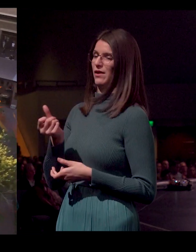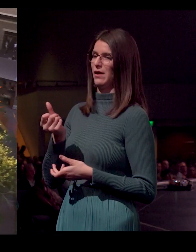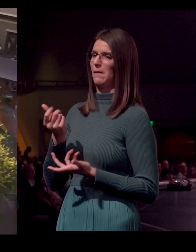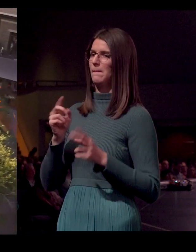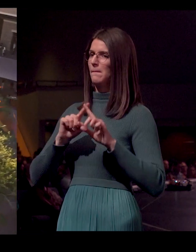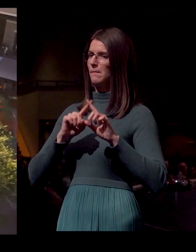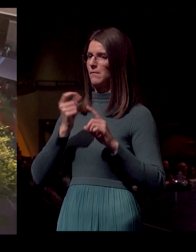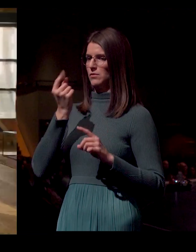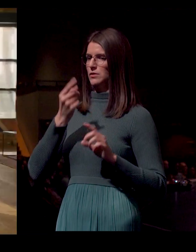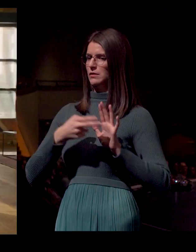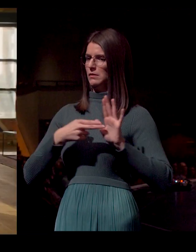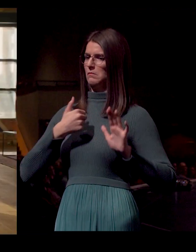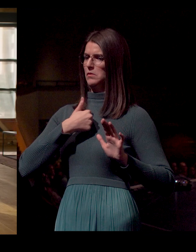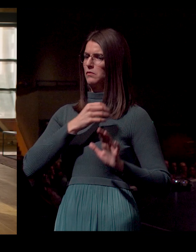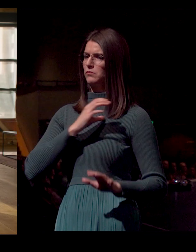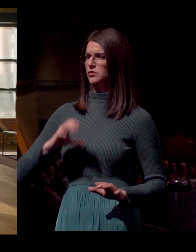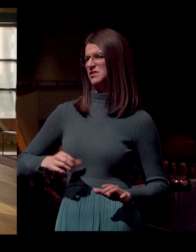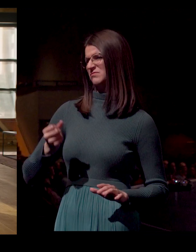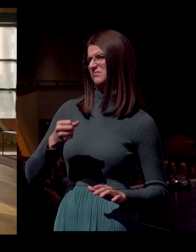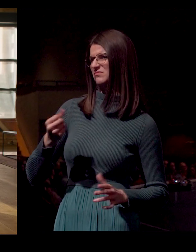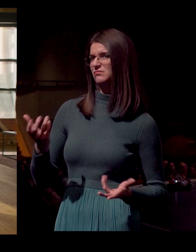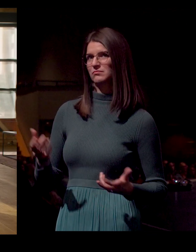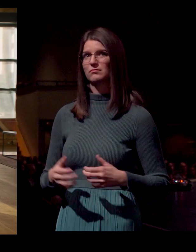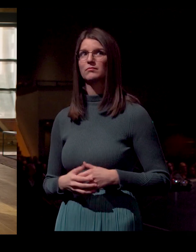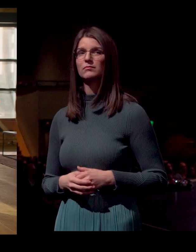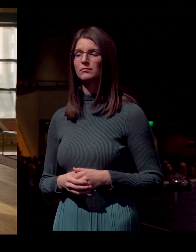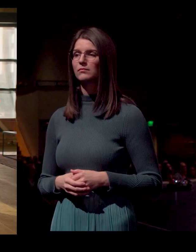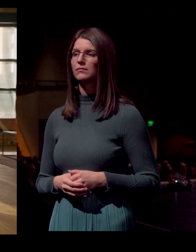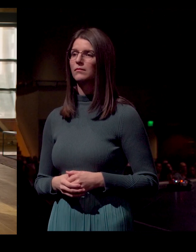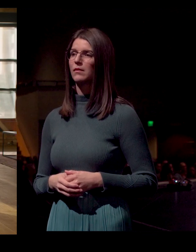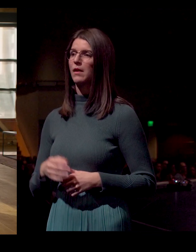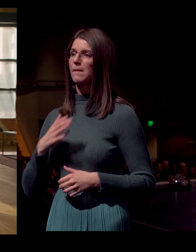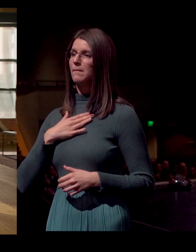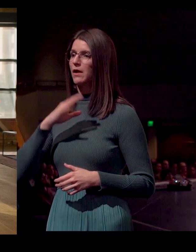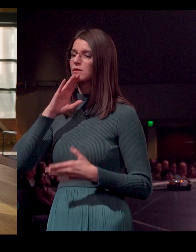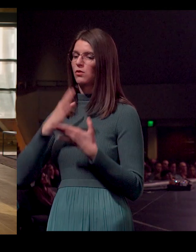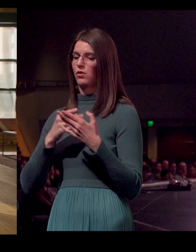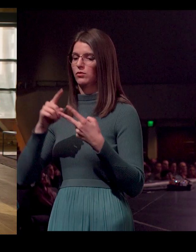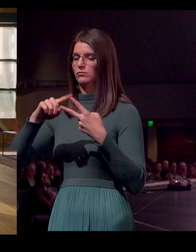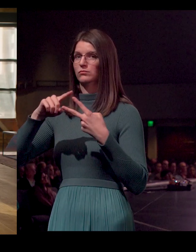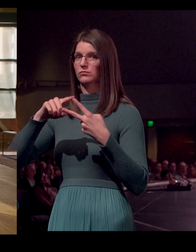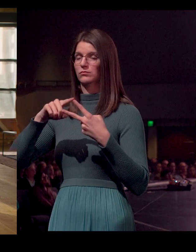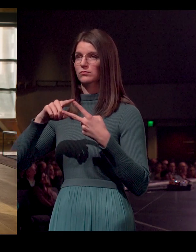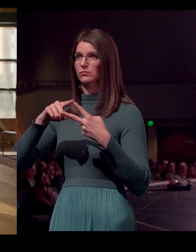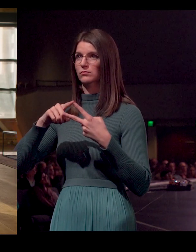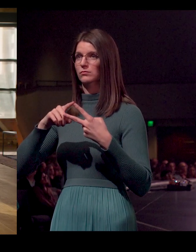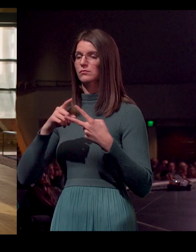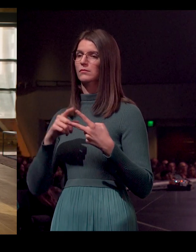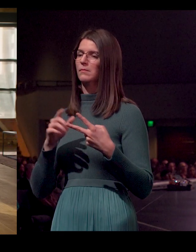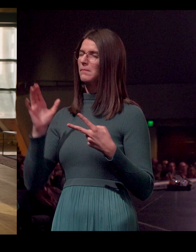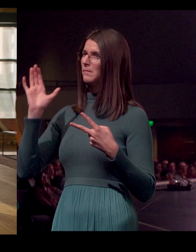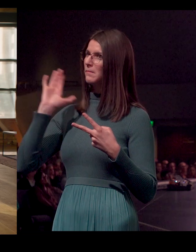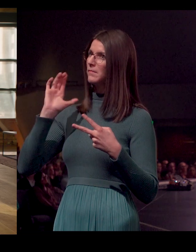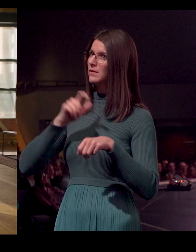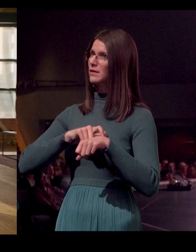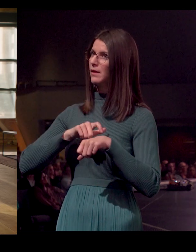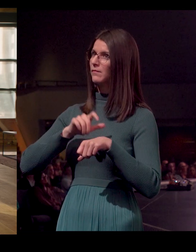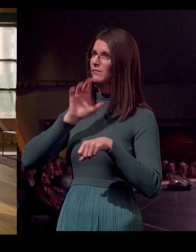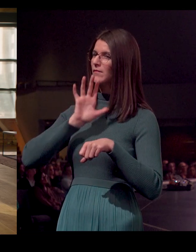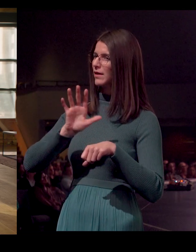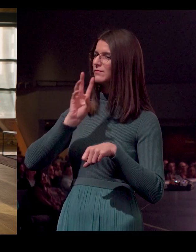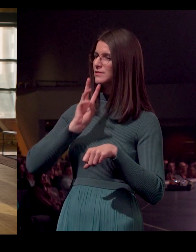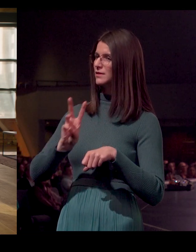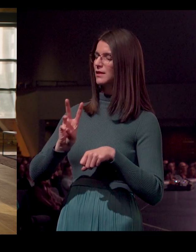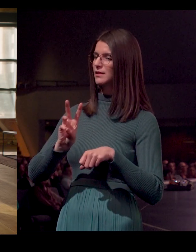My older daughter, who was 5 or 6 at the time, befriended a neighbor who played